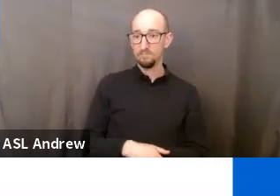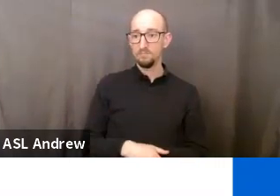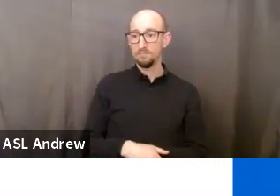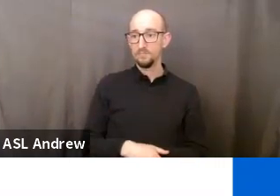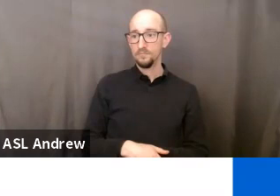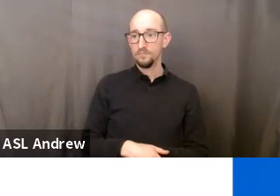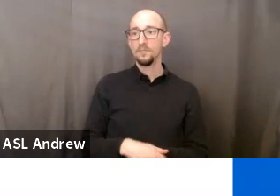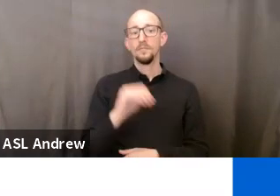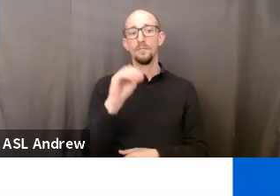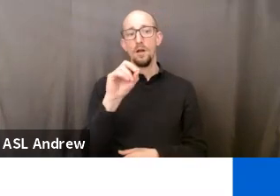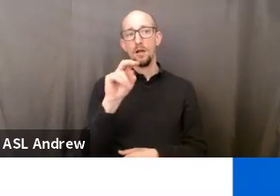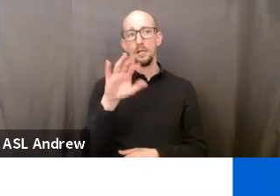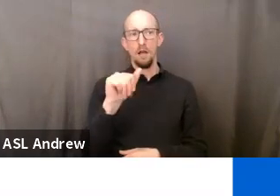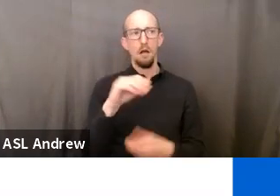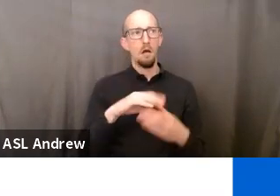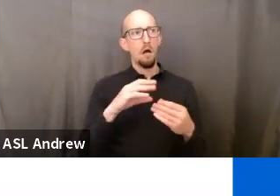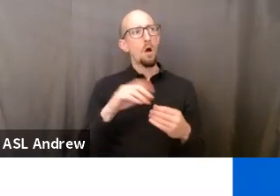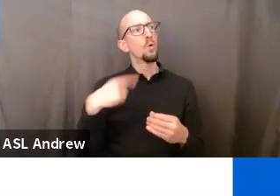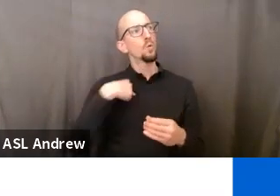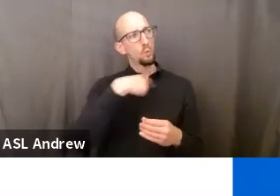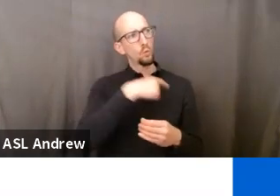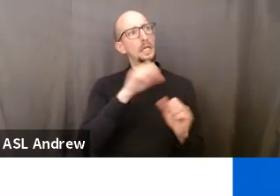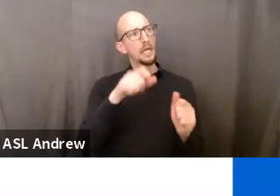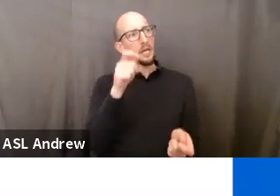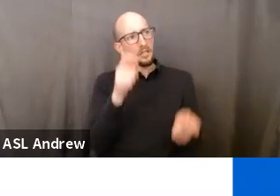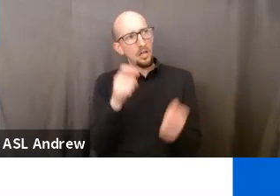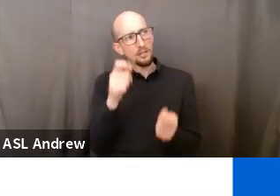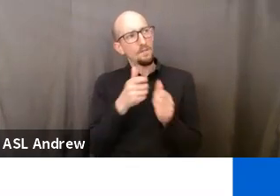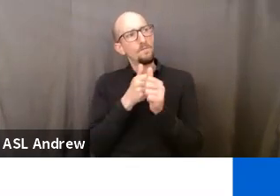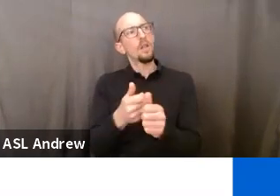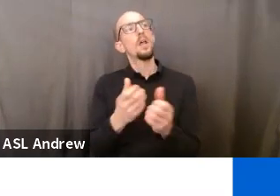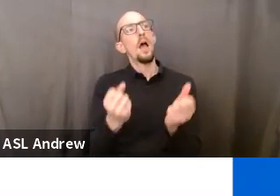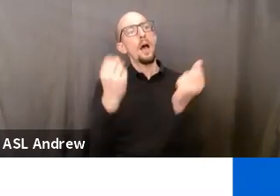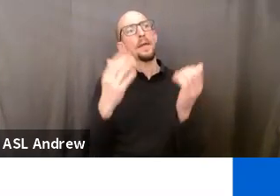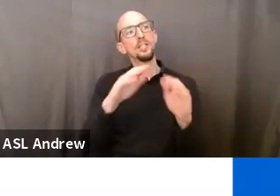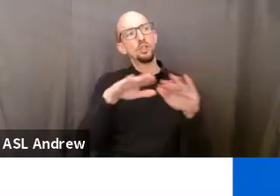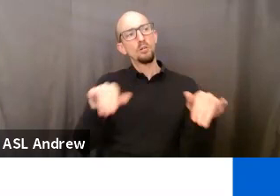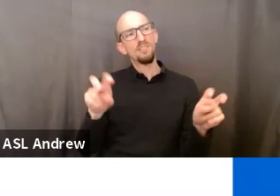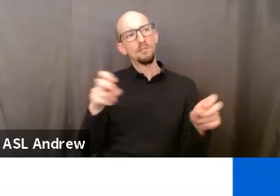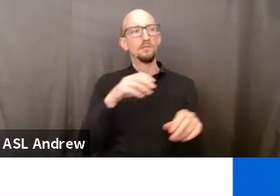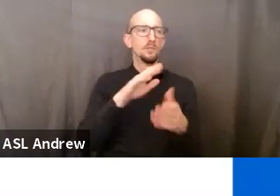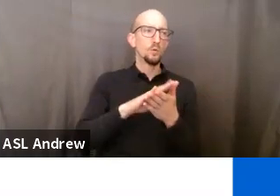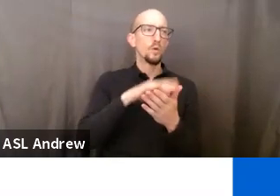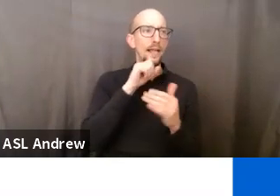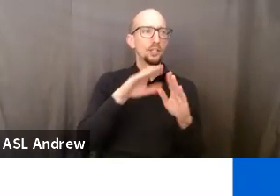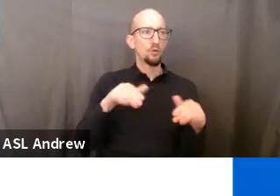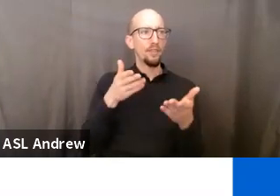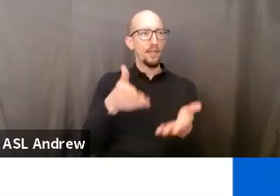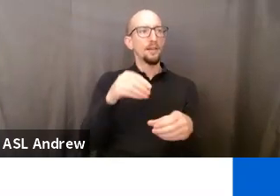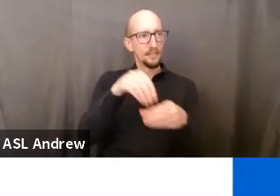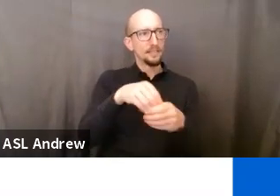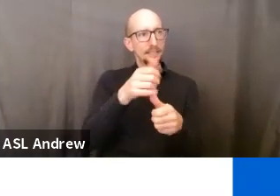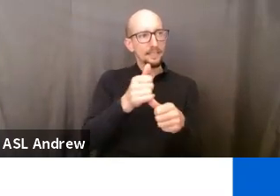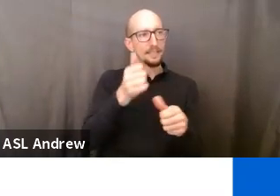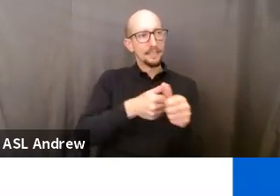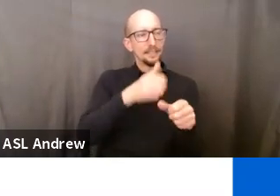slightly based on the school age children. I'm wondering though if you and Mr. Kreger are actually thinking about the